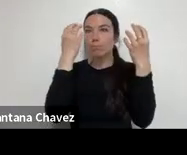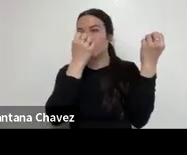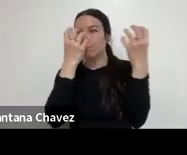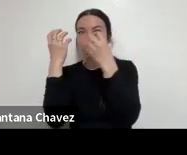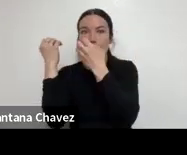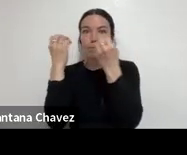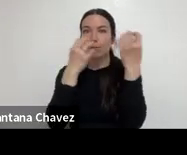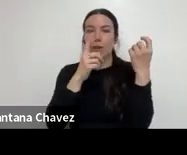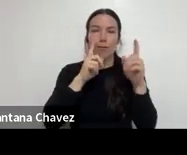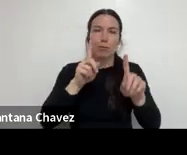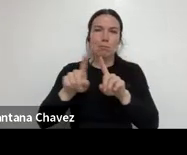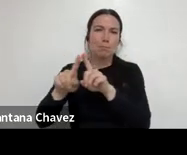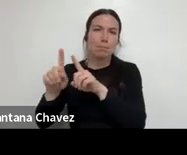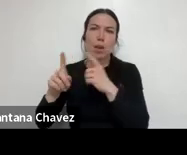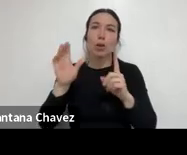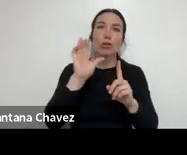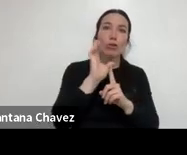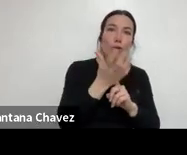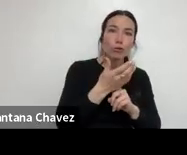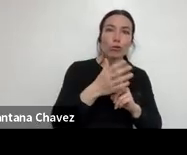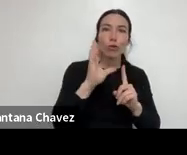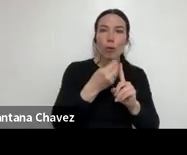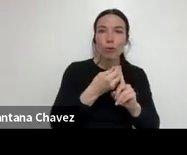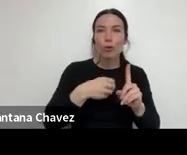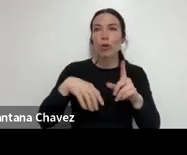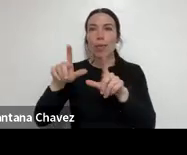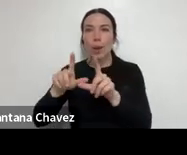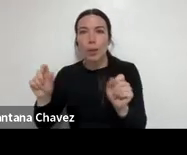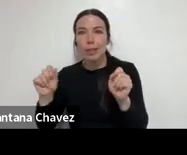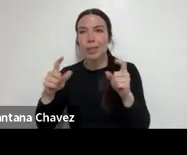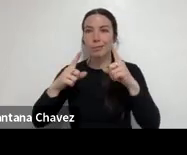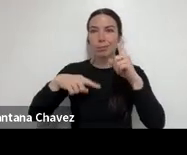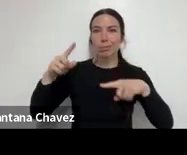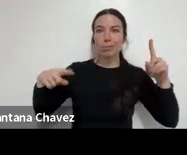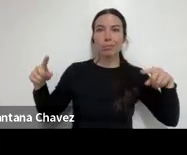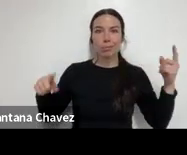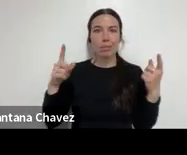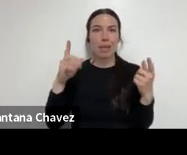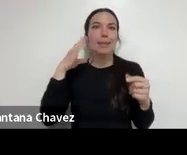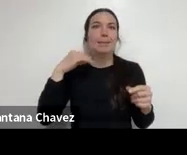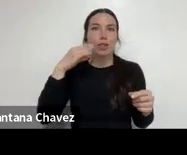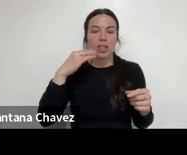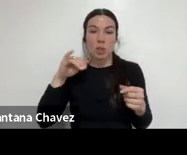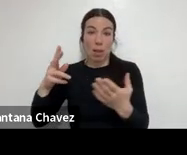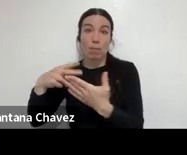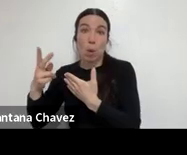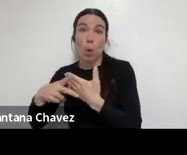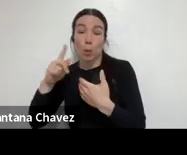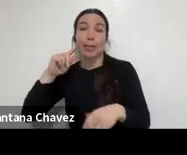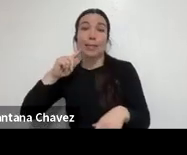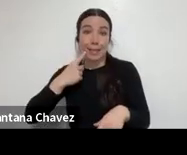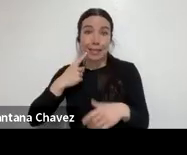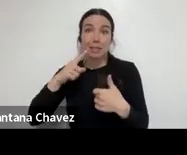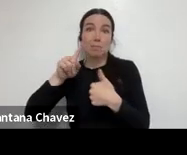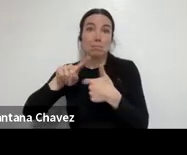and linguistic simulation. So the program is certainly very intensive. Where is Siena? If you